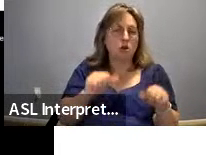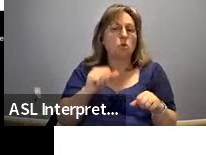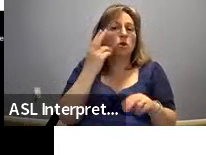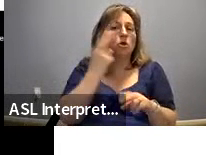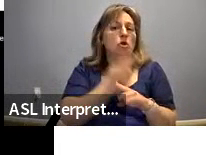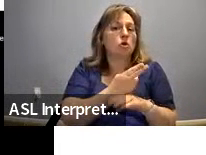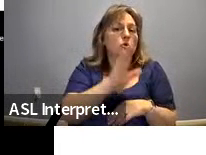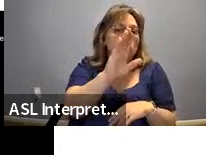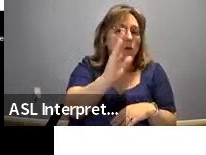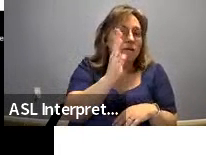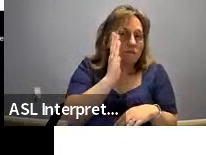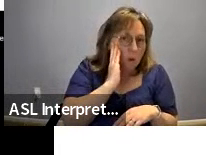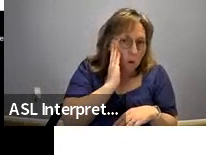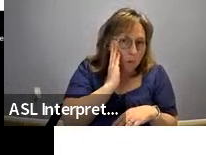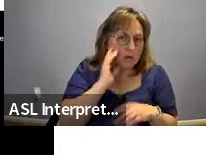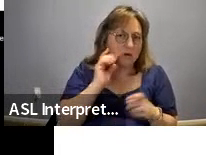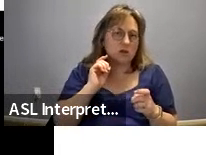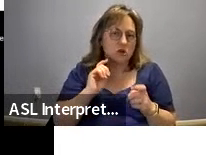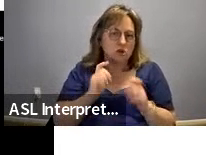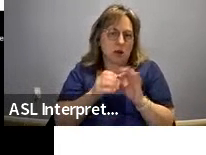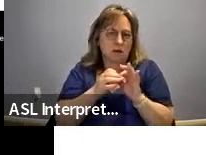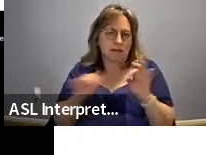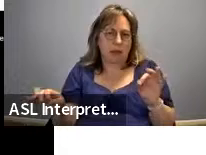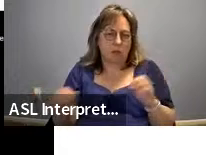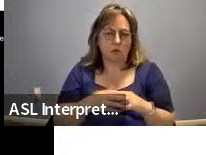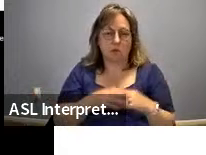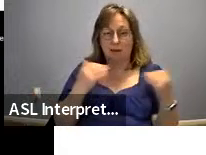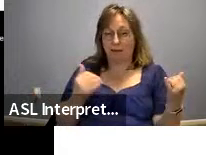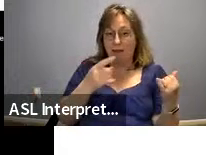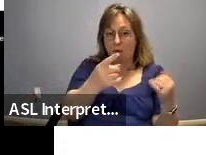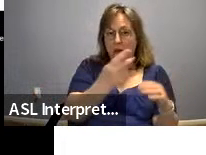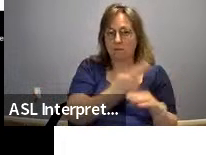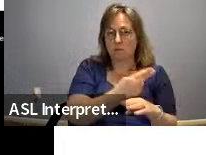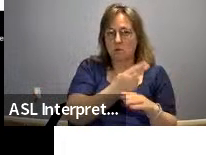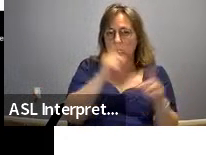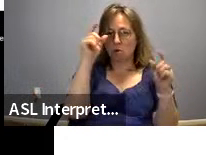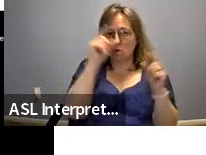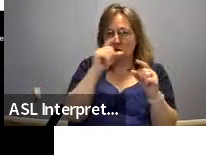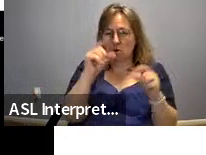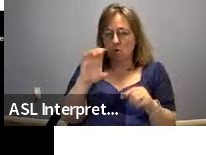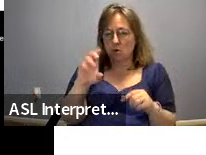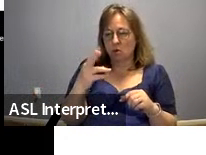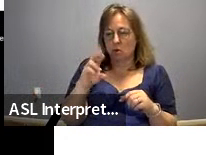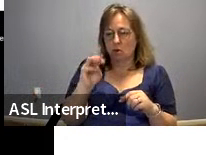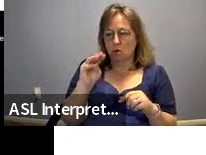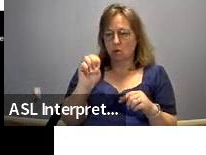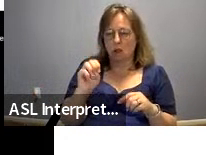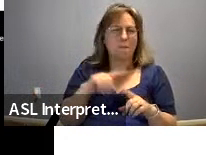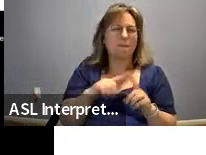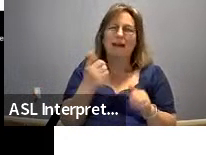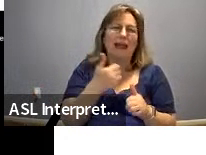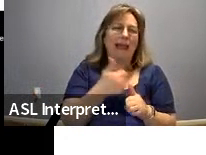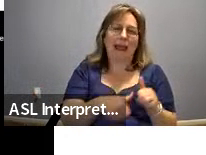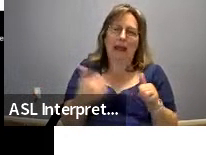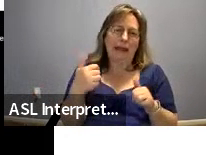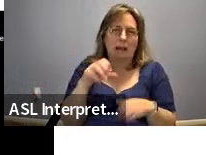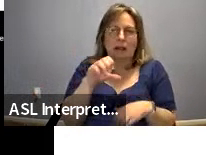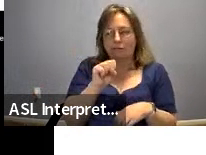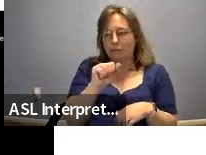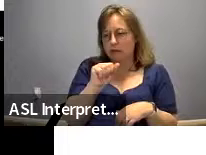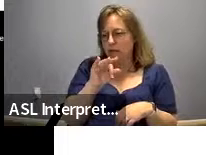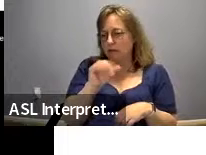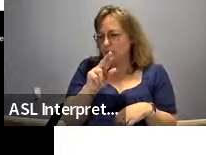web browser. So in this case, I'm using Google Chrome, but any mobile browser would work. Safari would